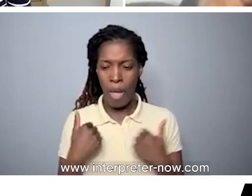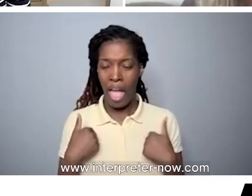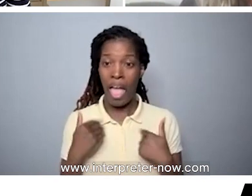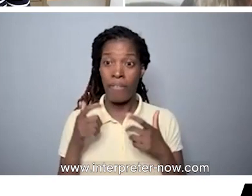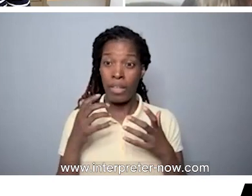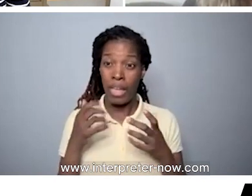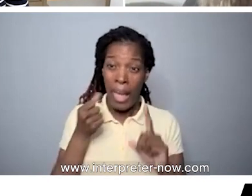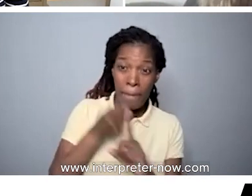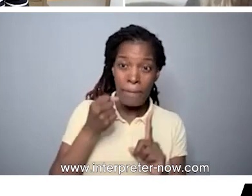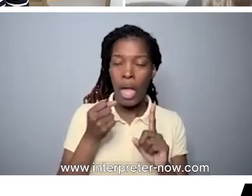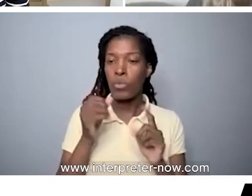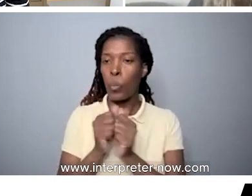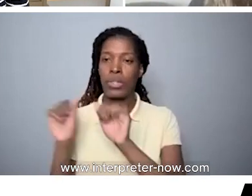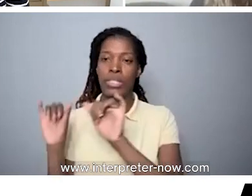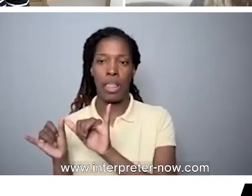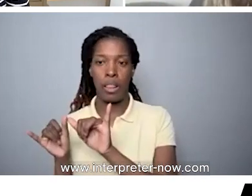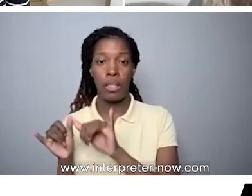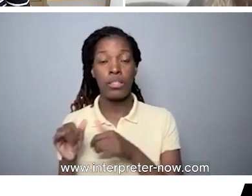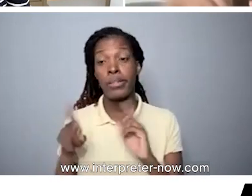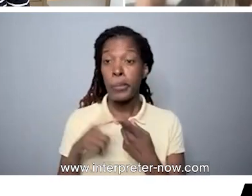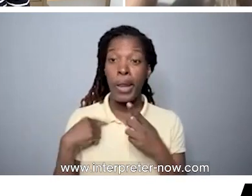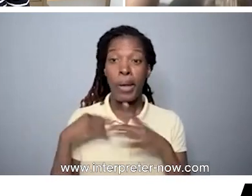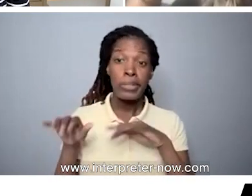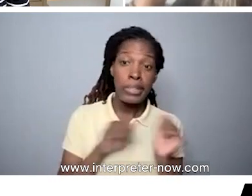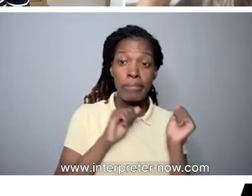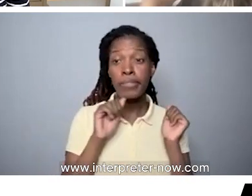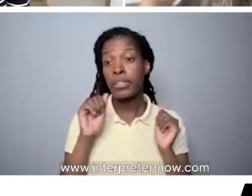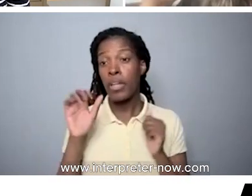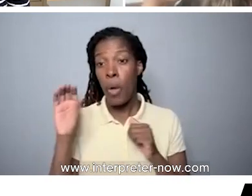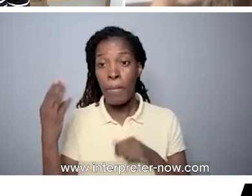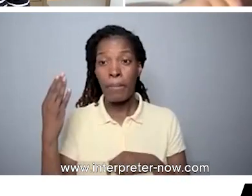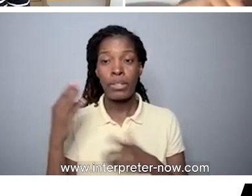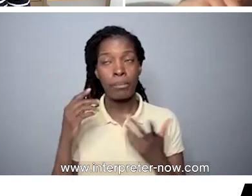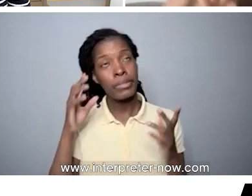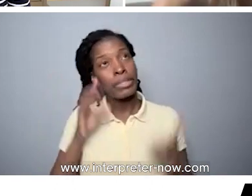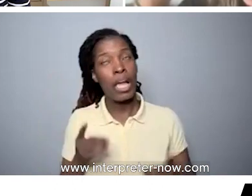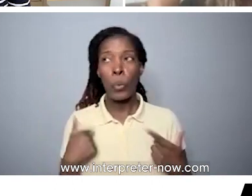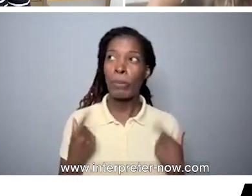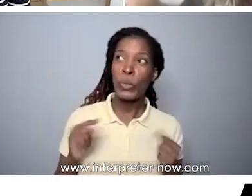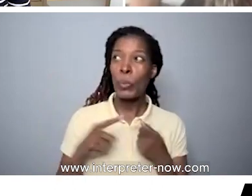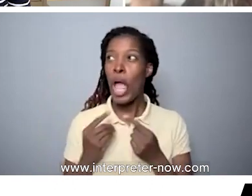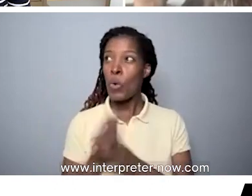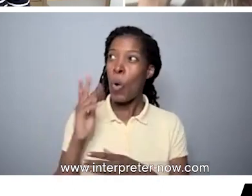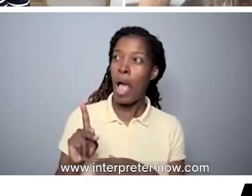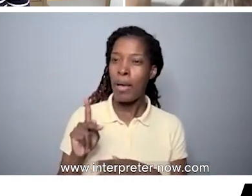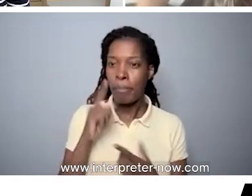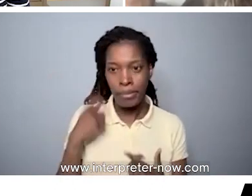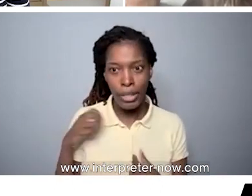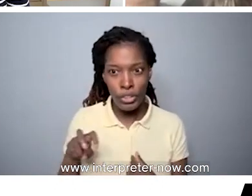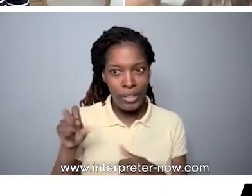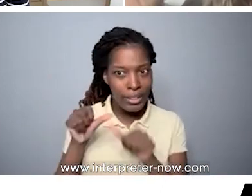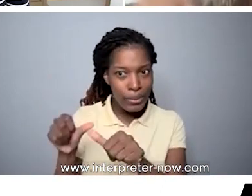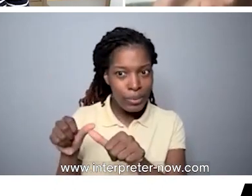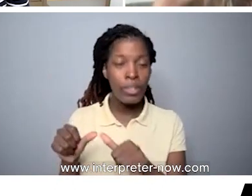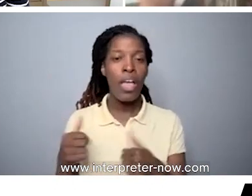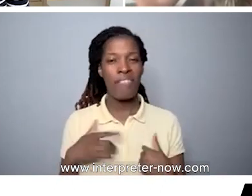it is a journey, I was like, look, this is not rocket science. If we can send a Tesla Roadster into outer